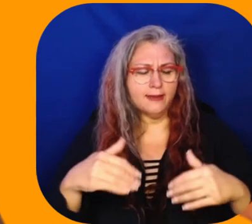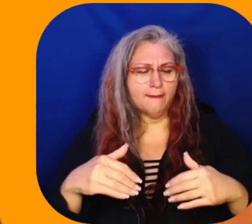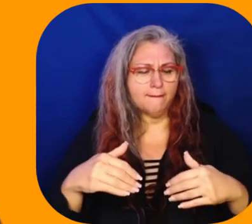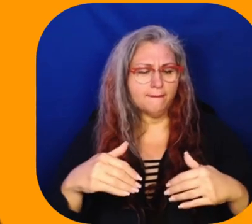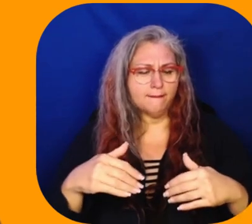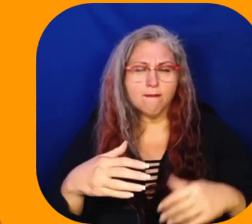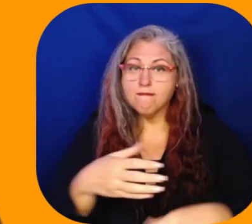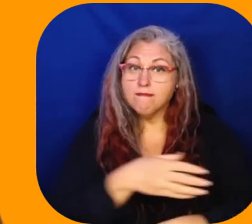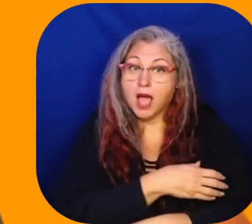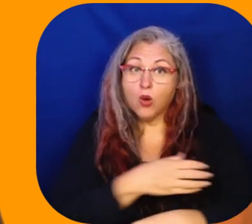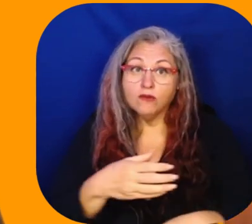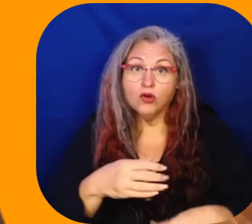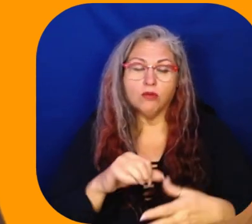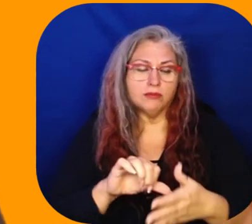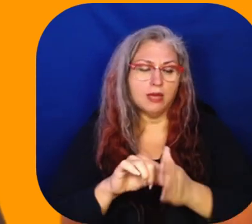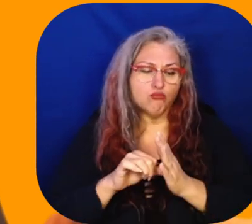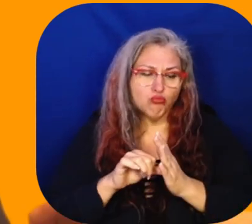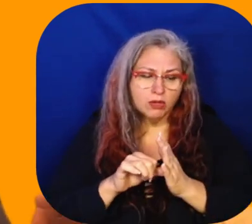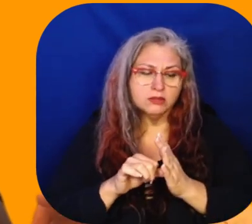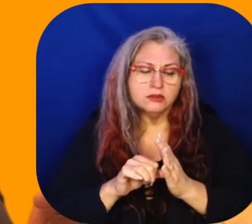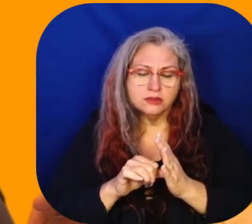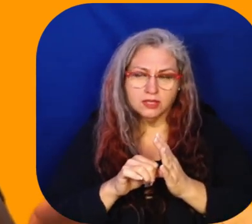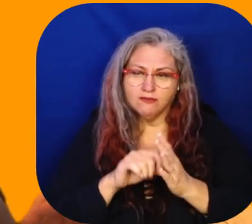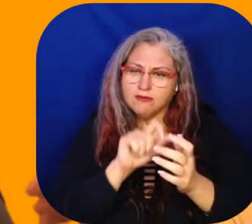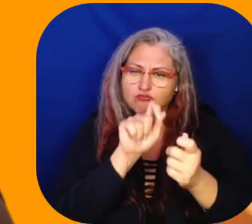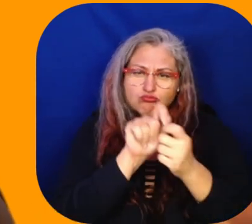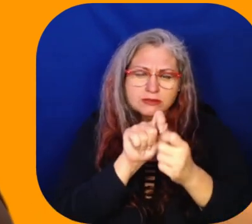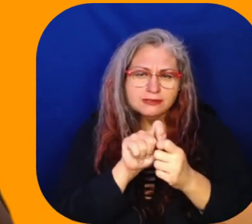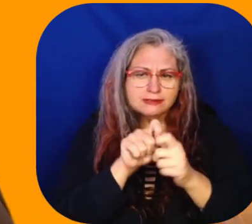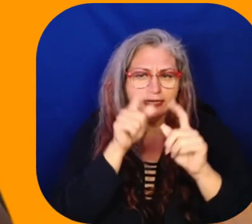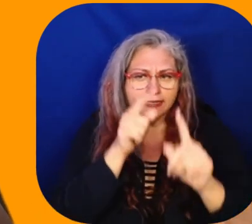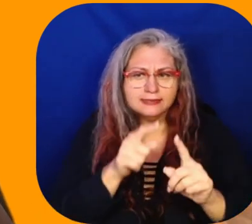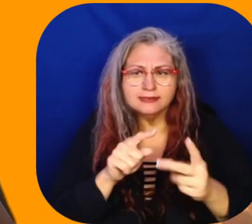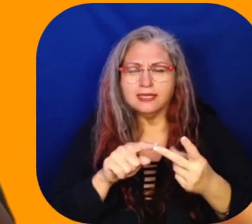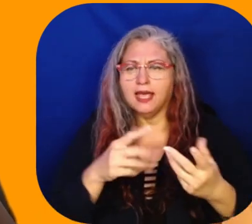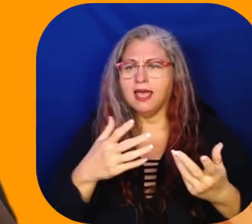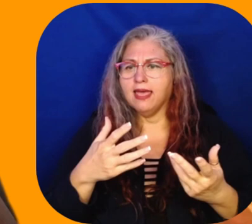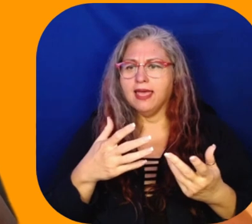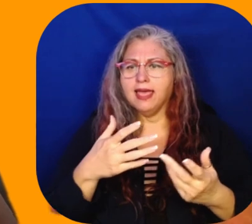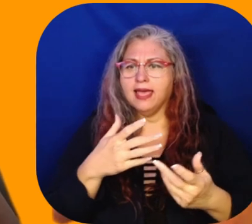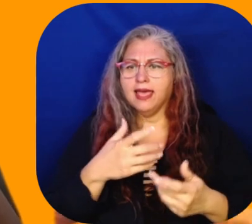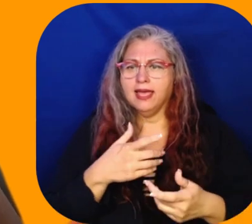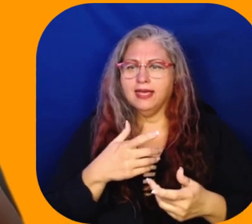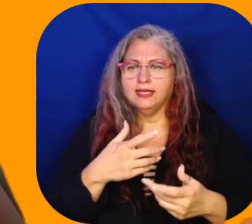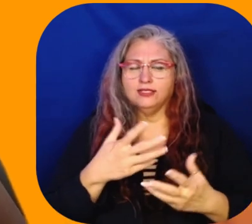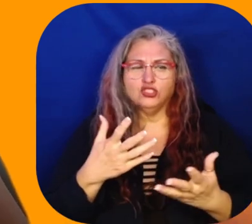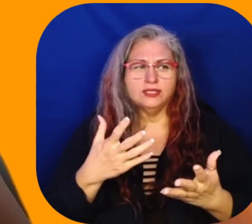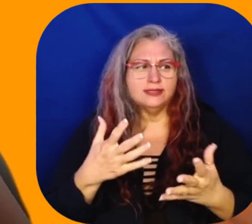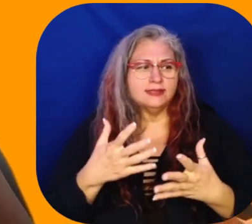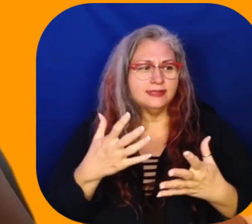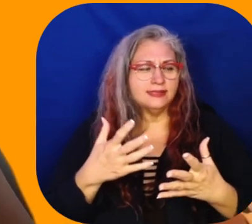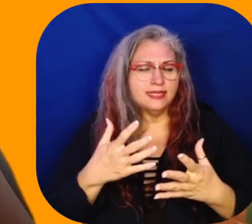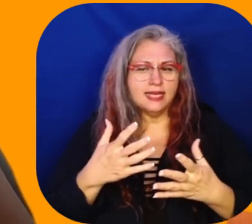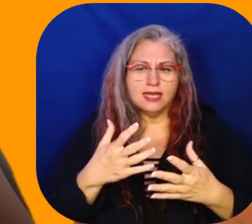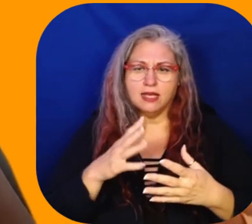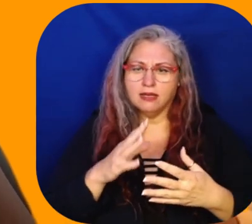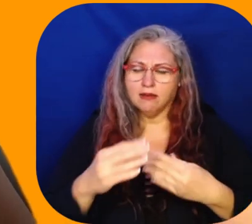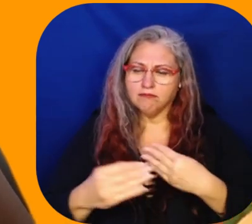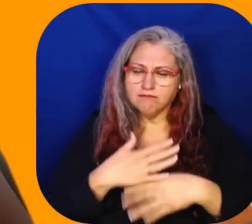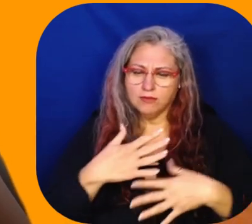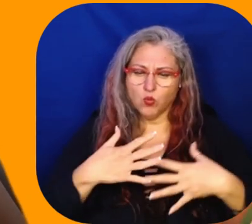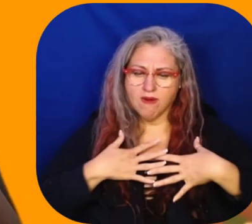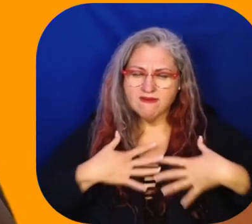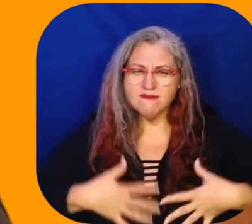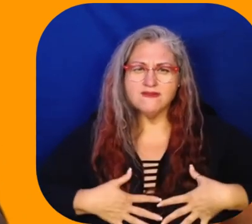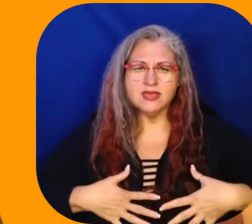powerful, impressive, precise, and just gets to the visceral feeling of